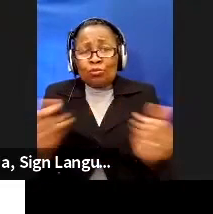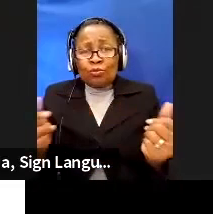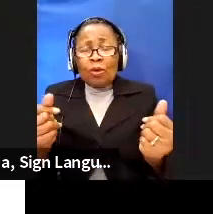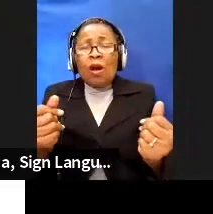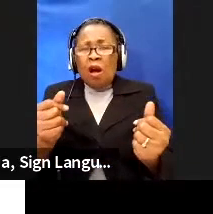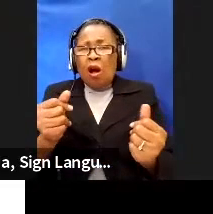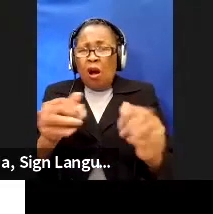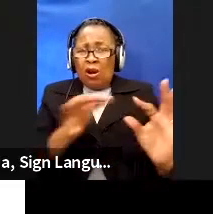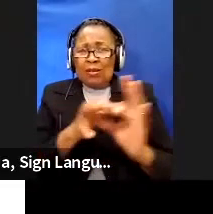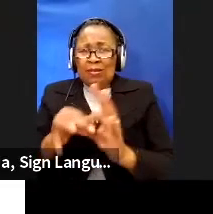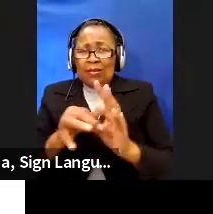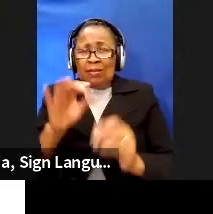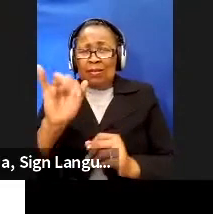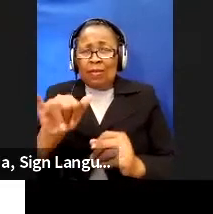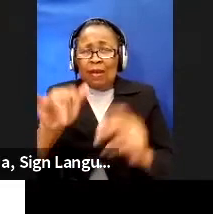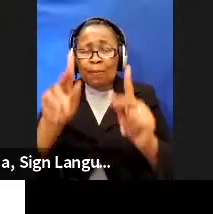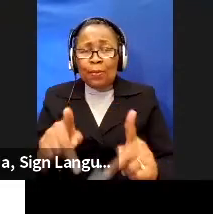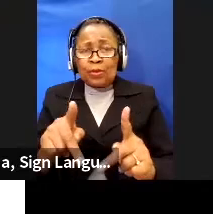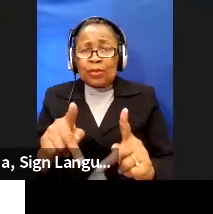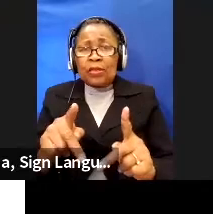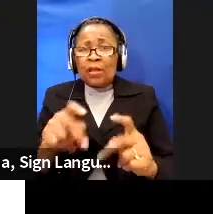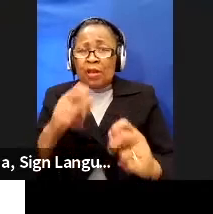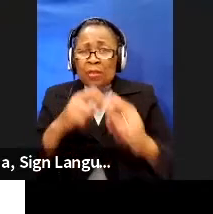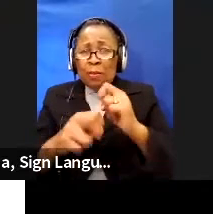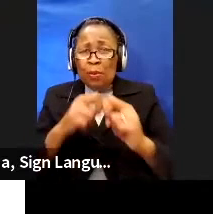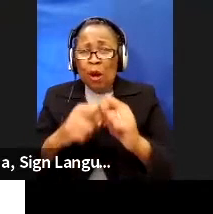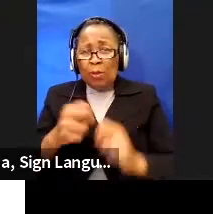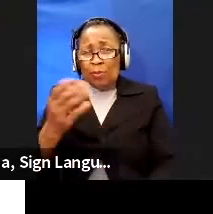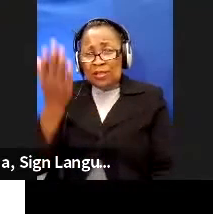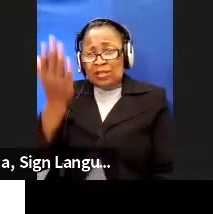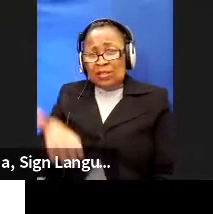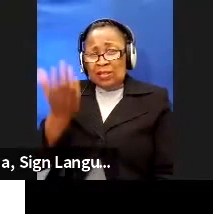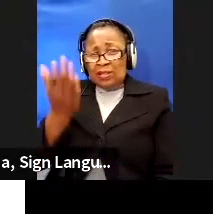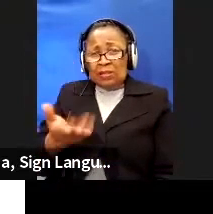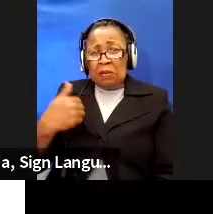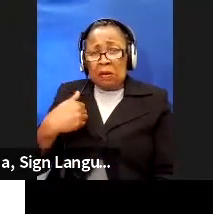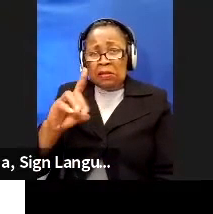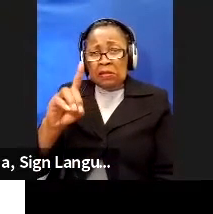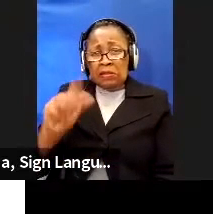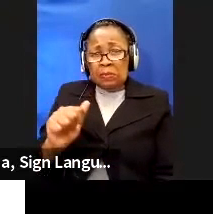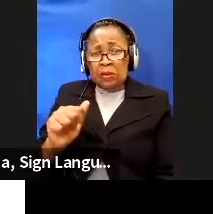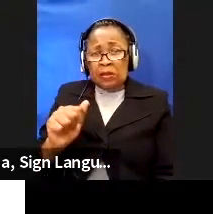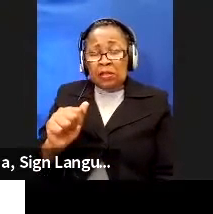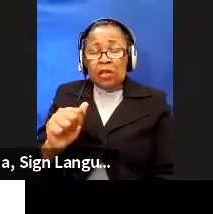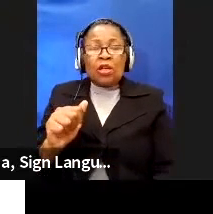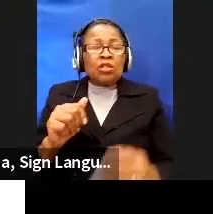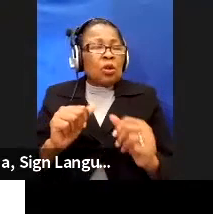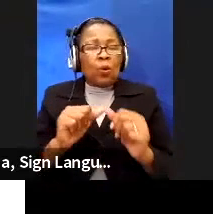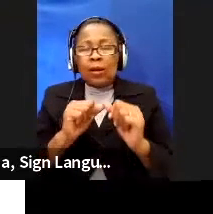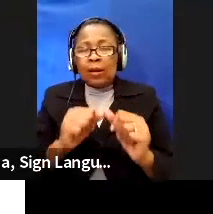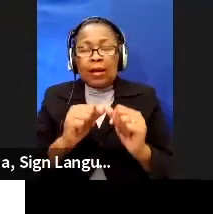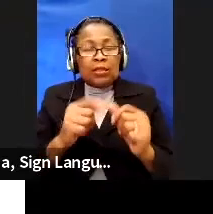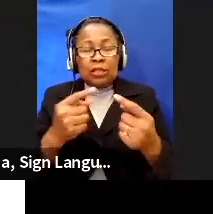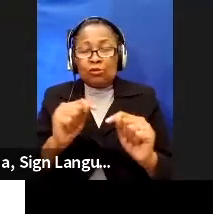in that person. The problem is that the person has a disability. And so what we're constantly trying to do in this